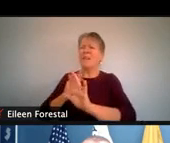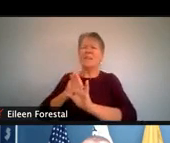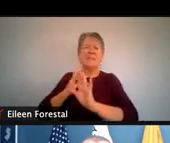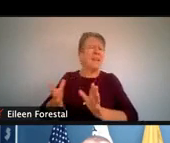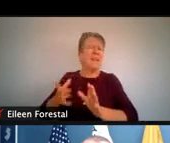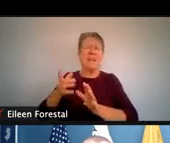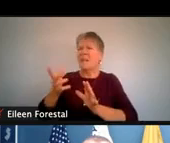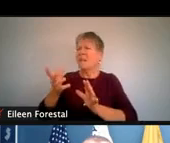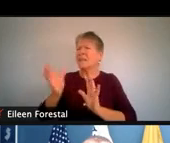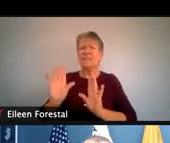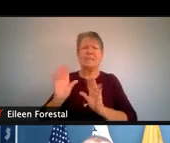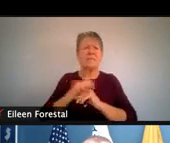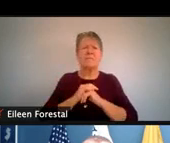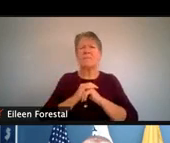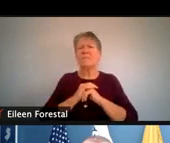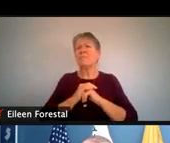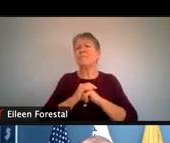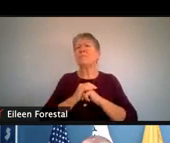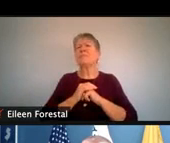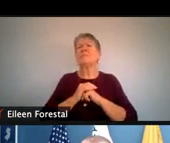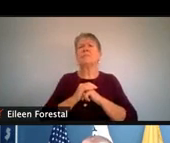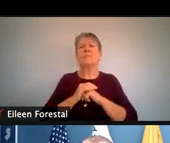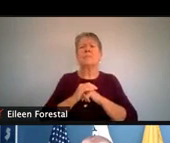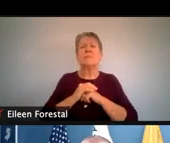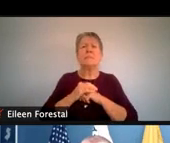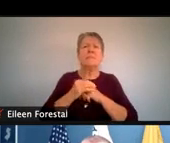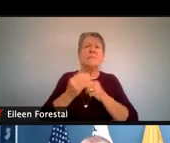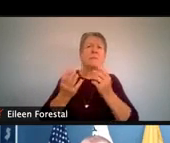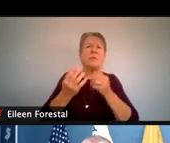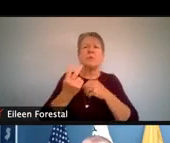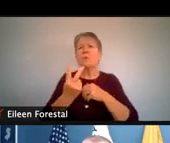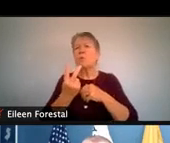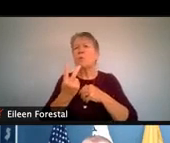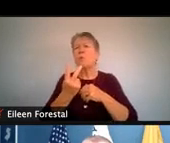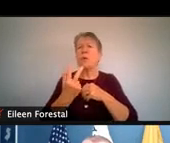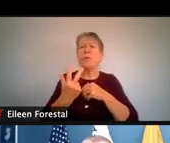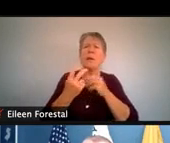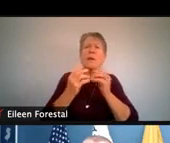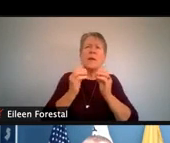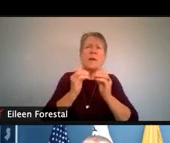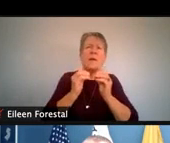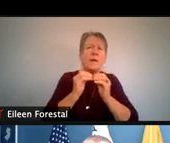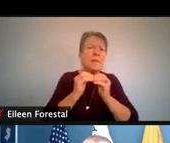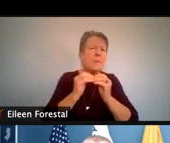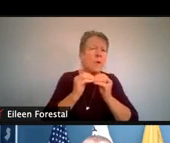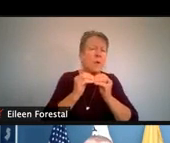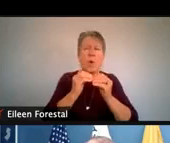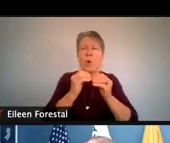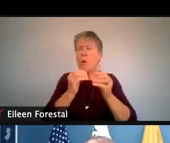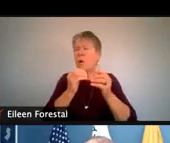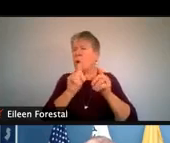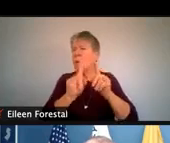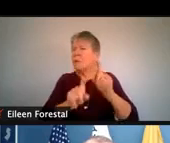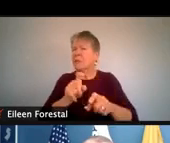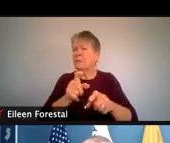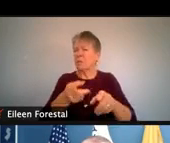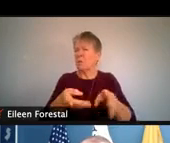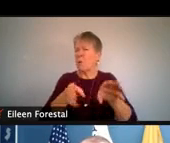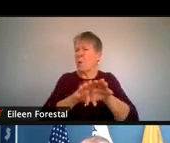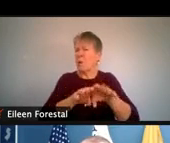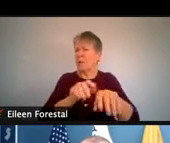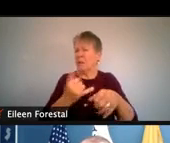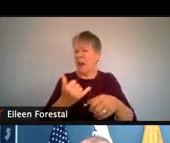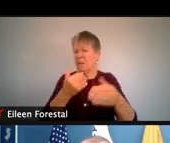to do a couple more. I think 2:15 will probably be our drop dead here. Please. Okay, Meg Baker.